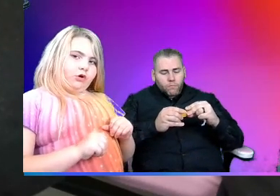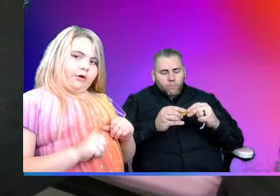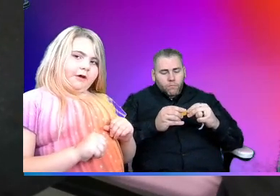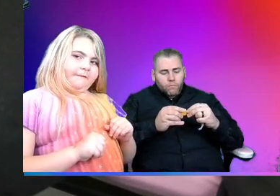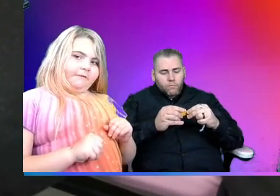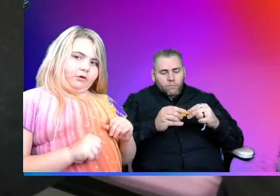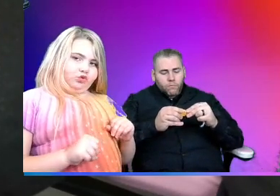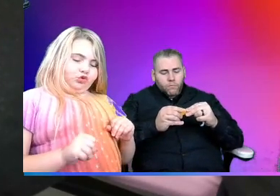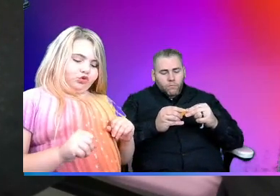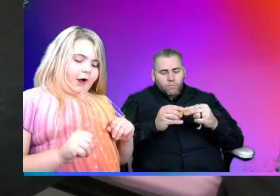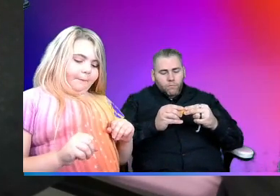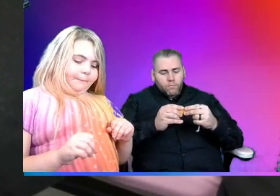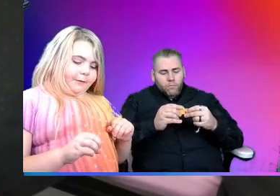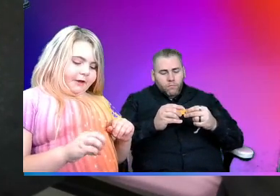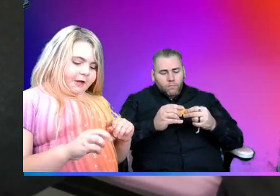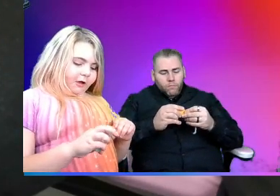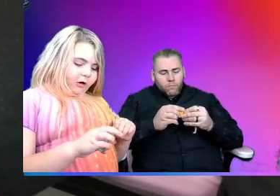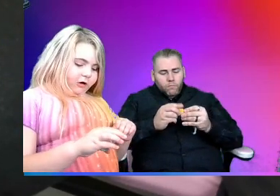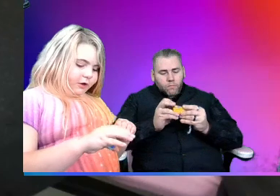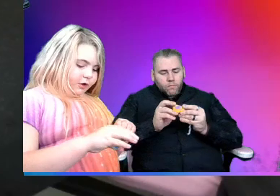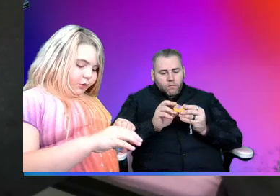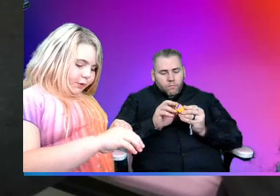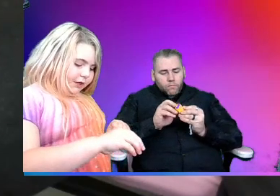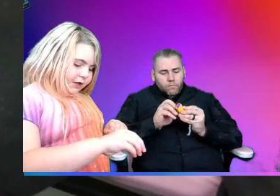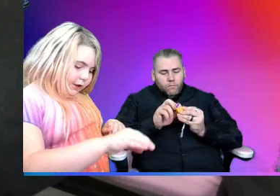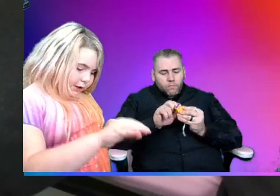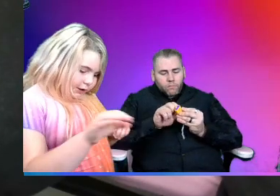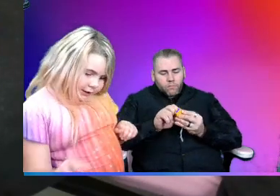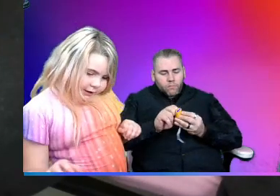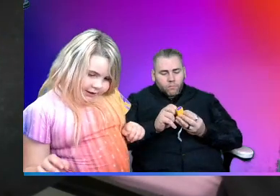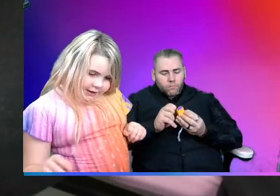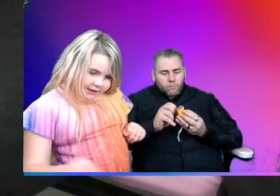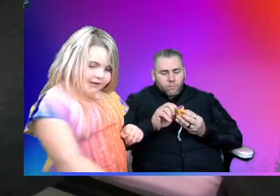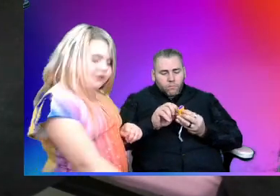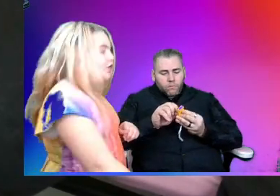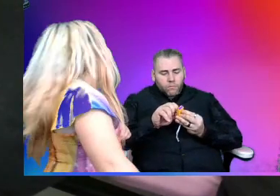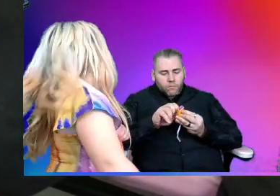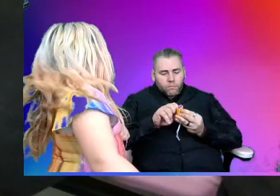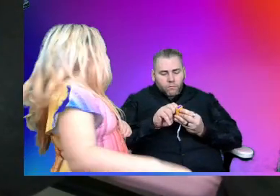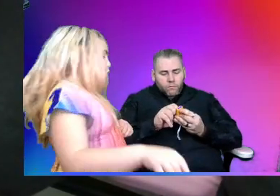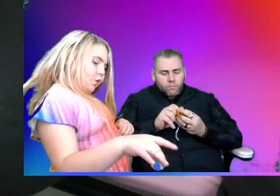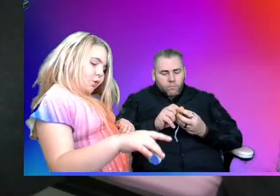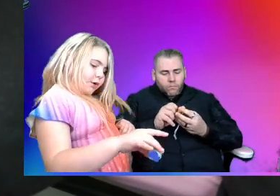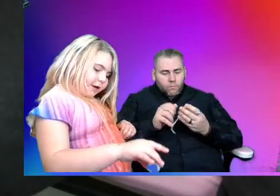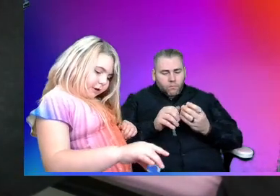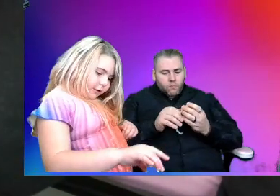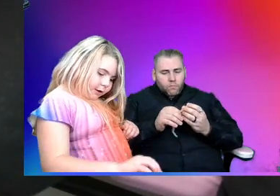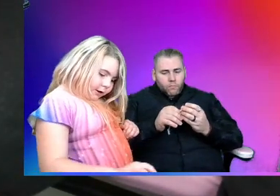So if you drop it onto here,